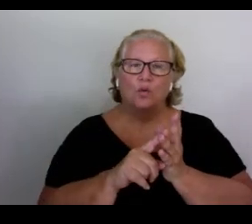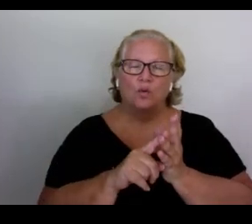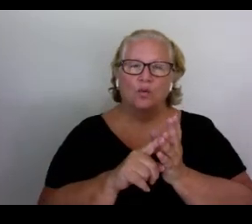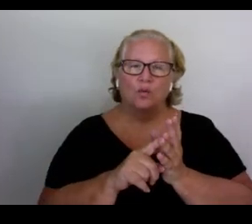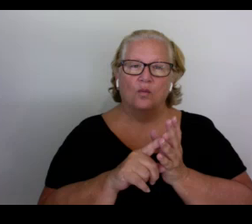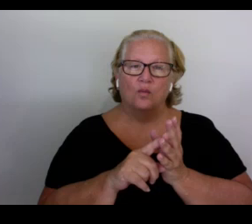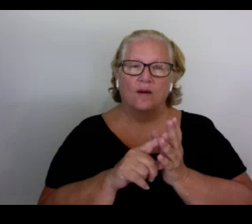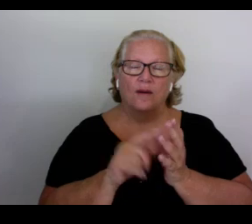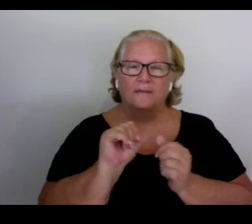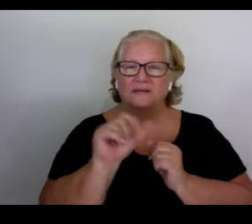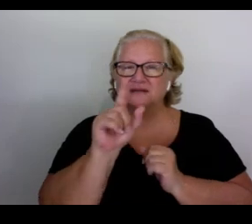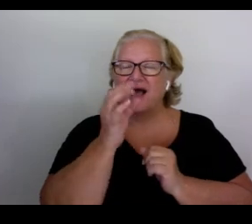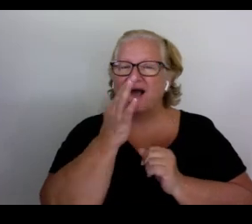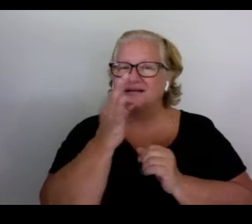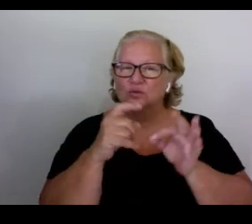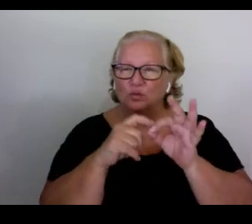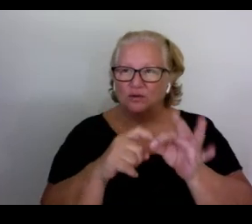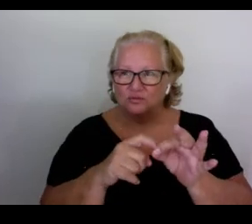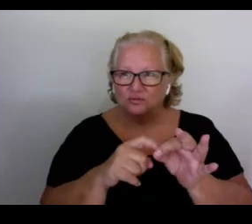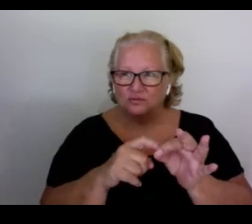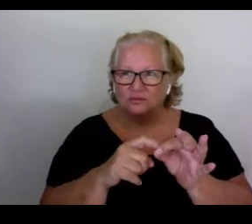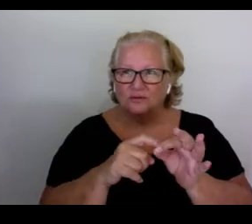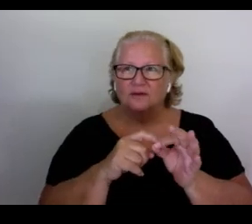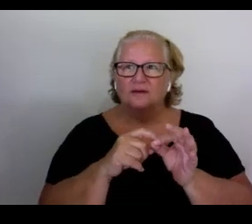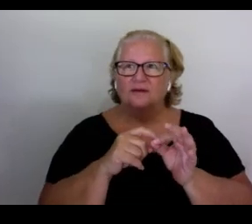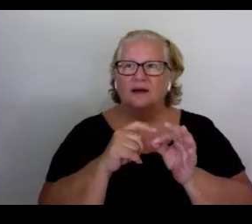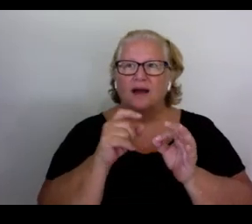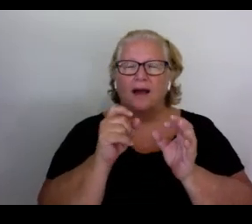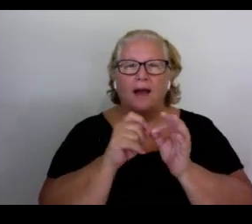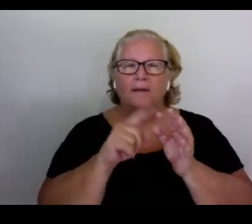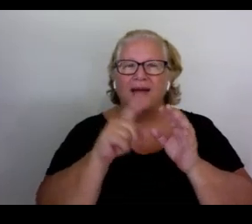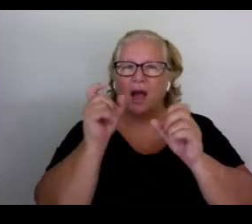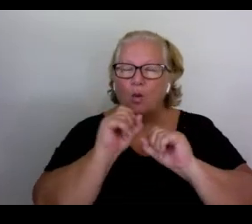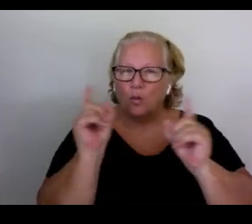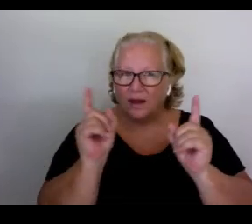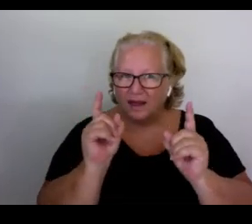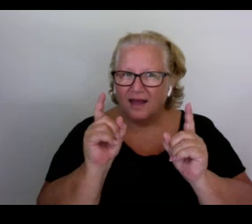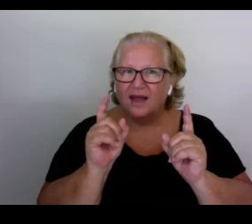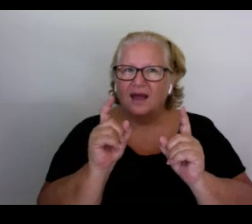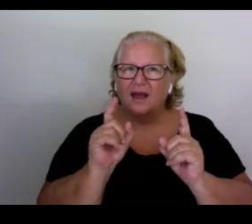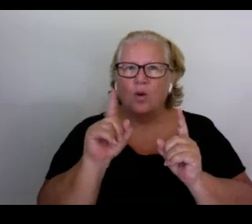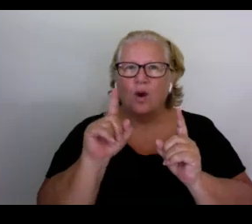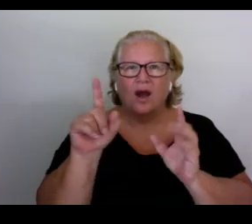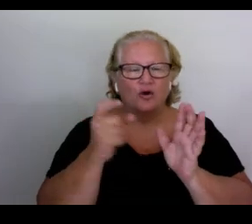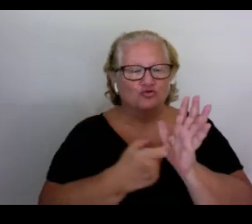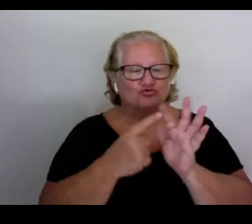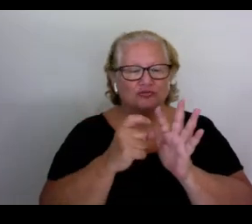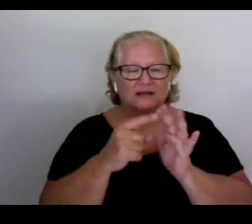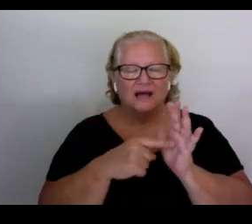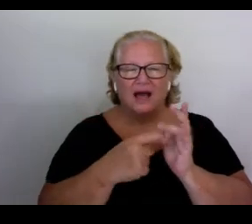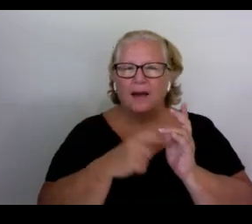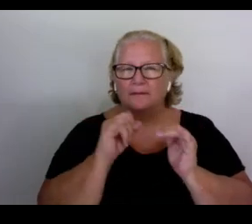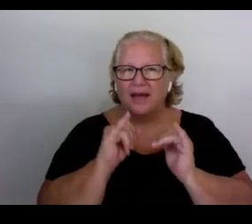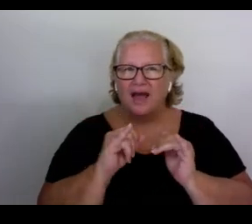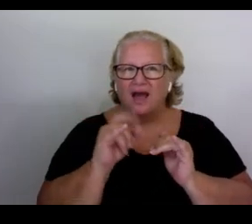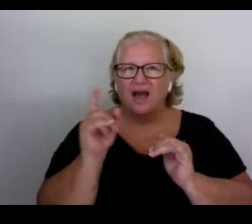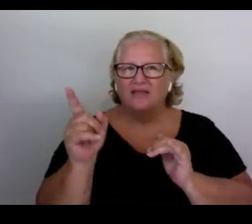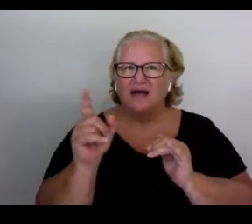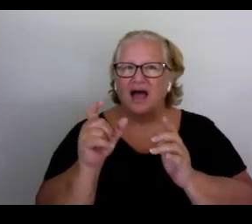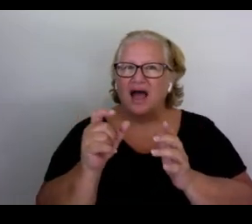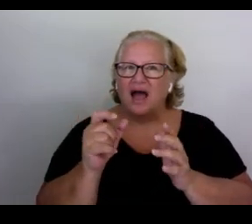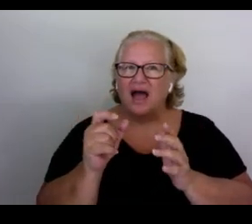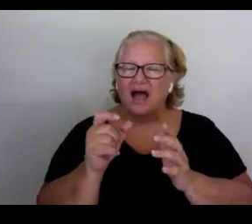ask questions, be aware, and this is something creditors are bad at, the hardship. They could present with that